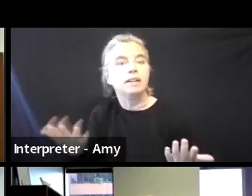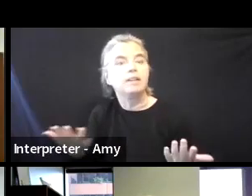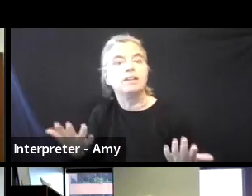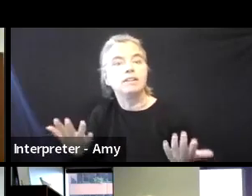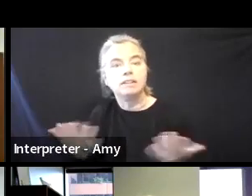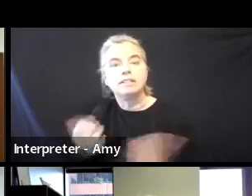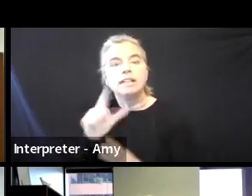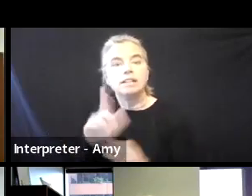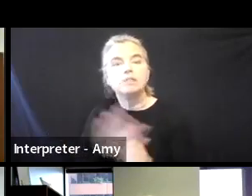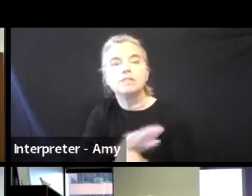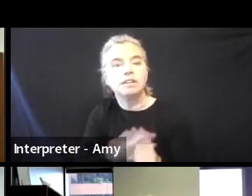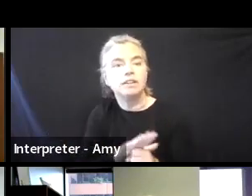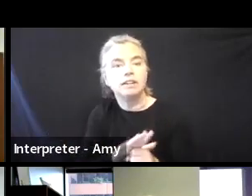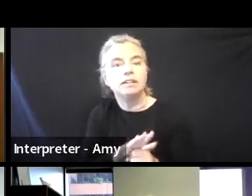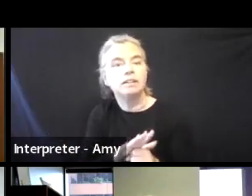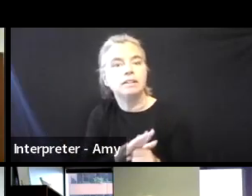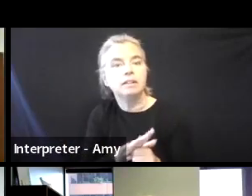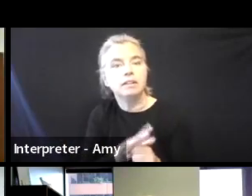for Mr. Roach?